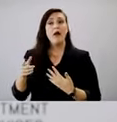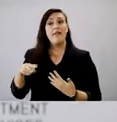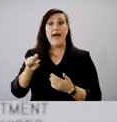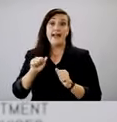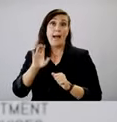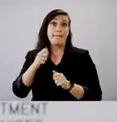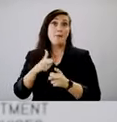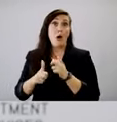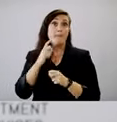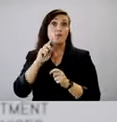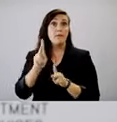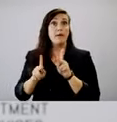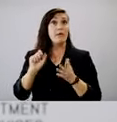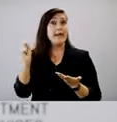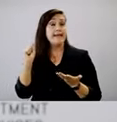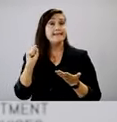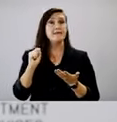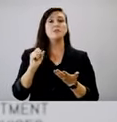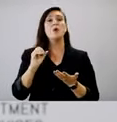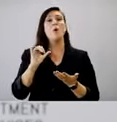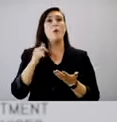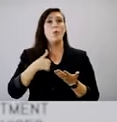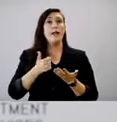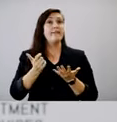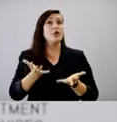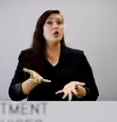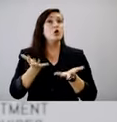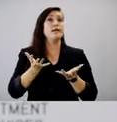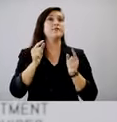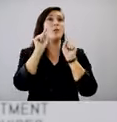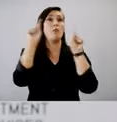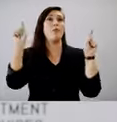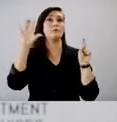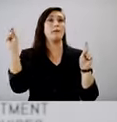an issue. And so that is an issue that we've brought up.